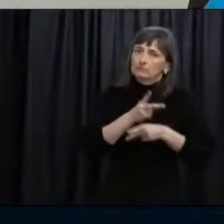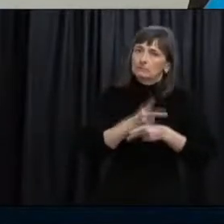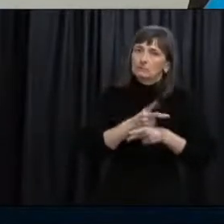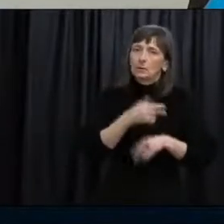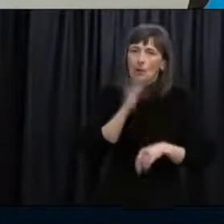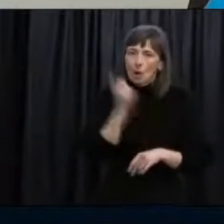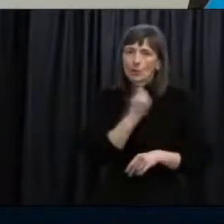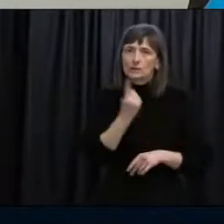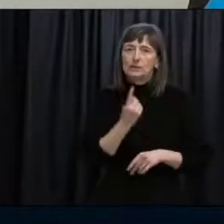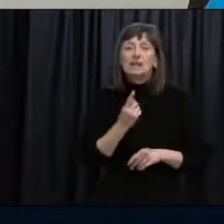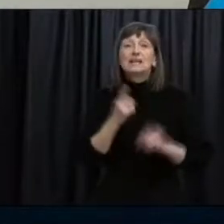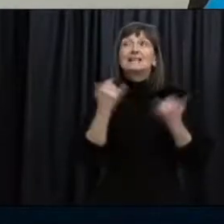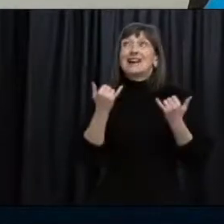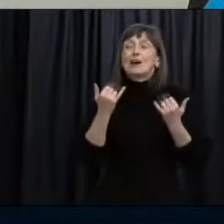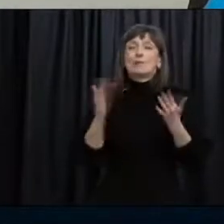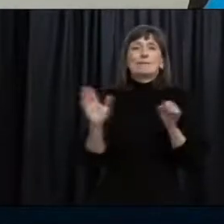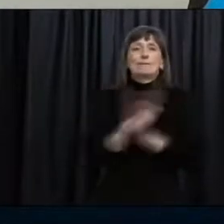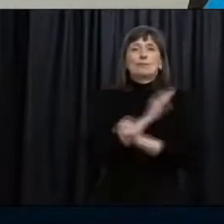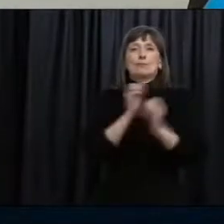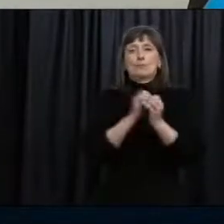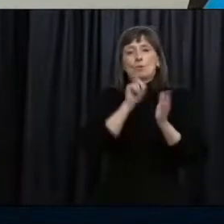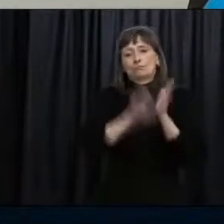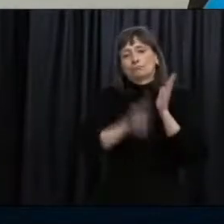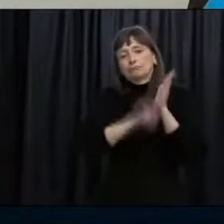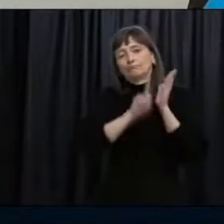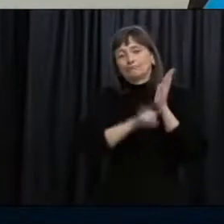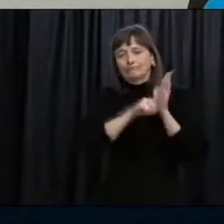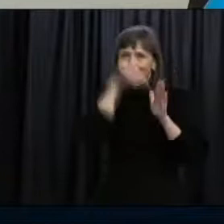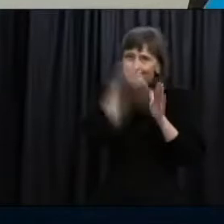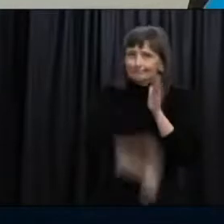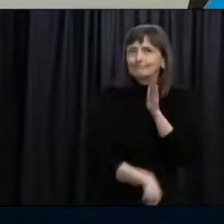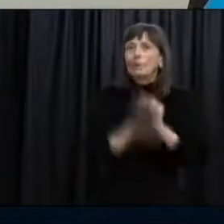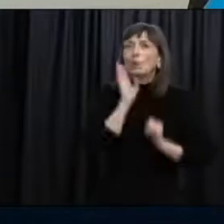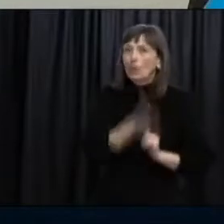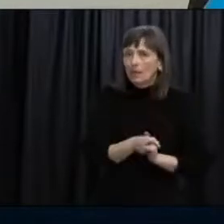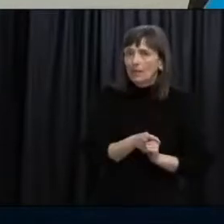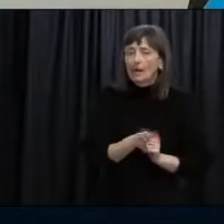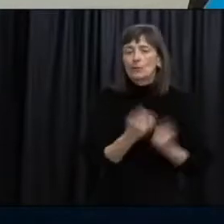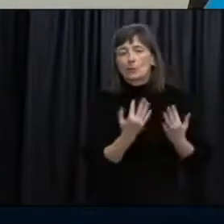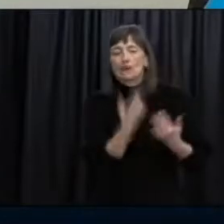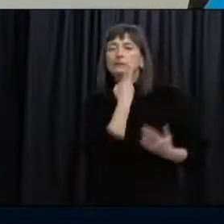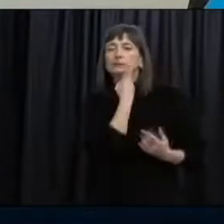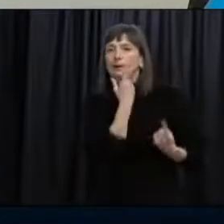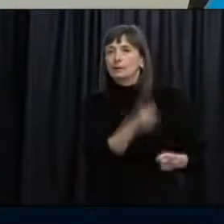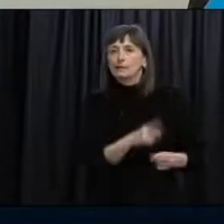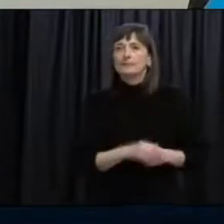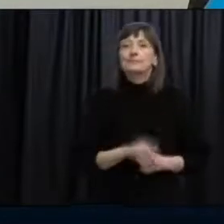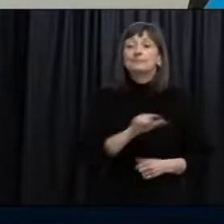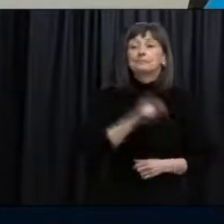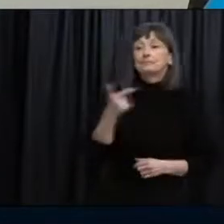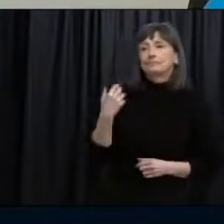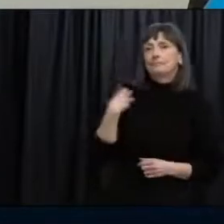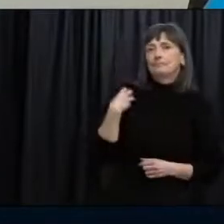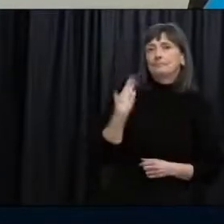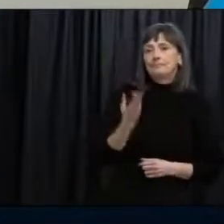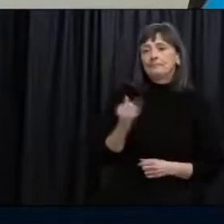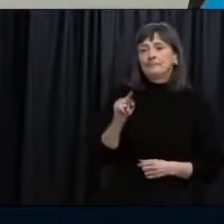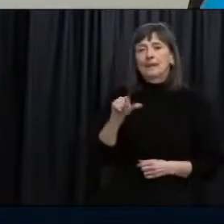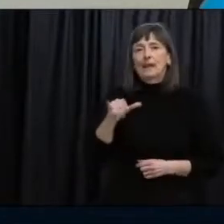the evidence is being fully evaluated right now. So with that, I'll turn it over to Minister Haggie for some brief comments.